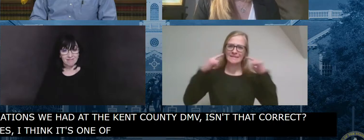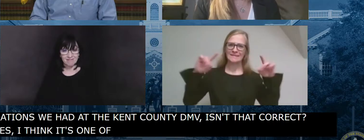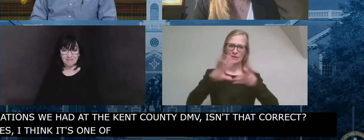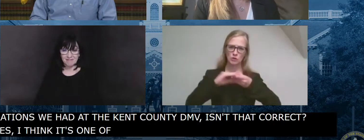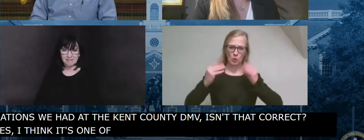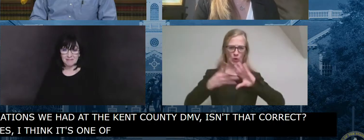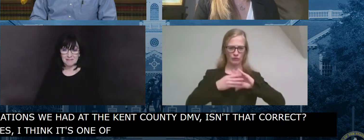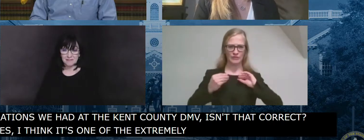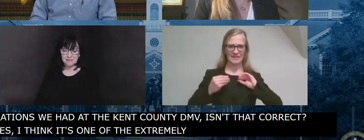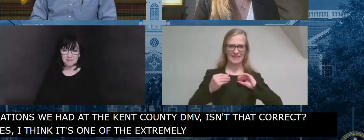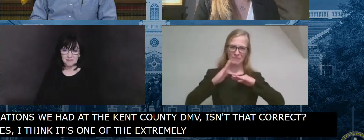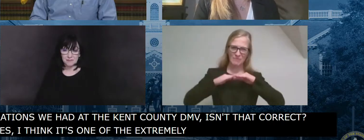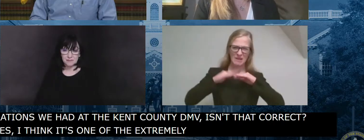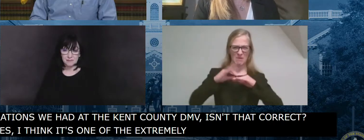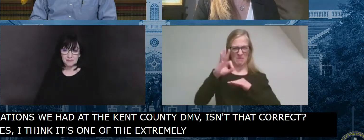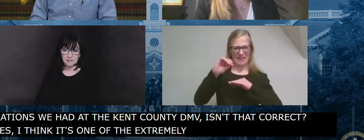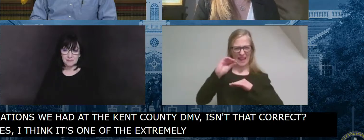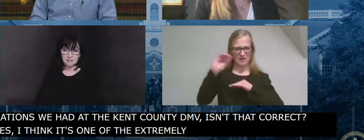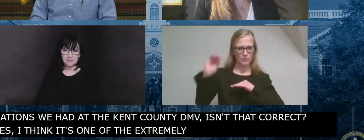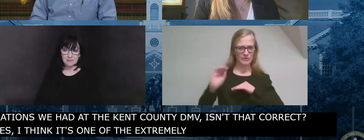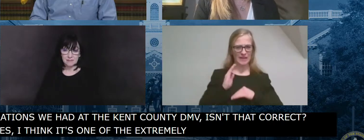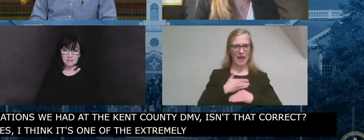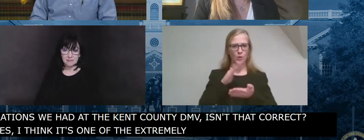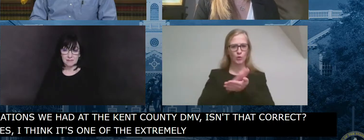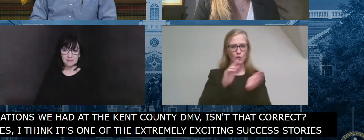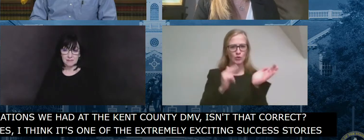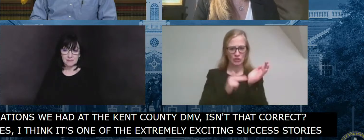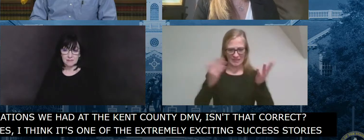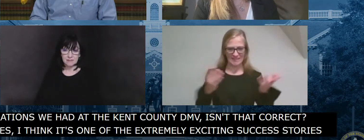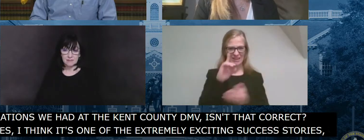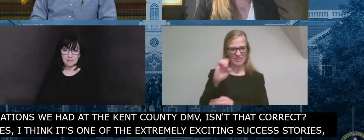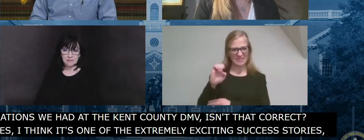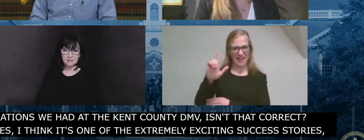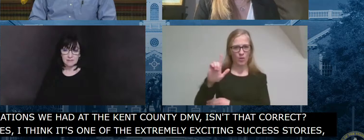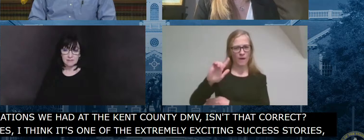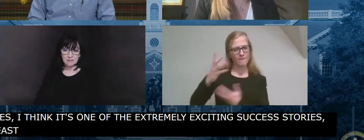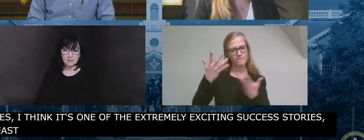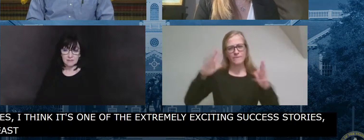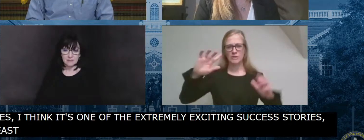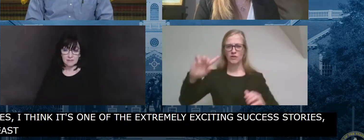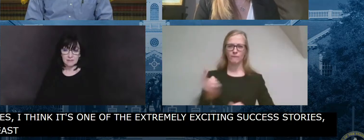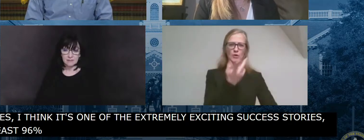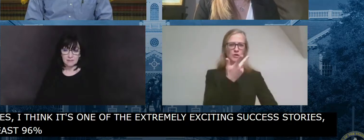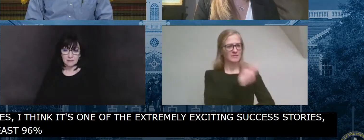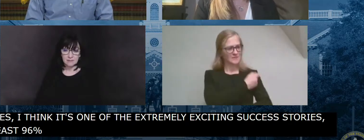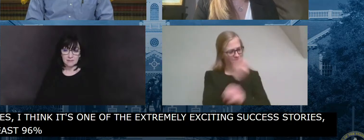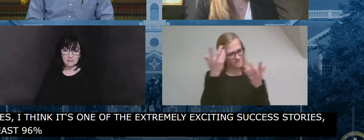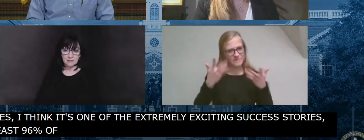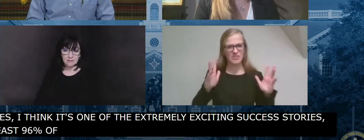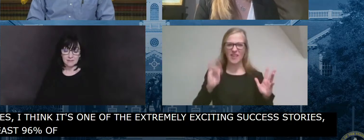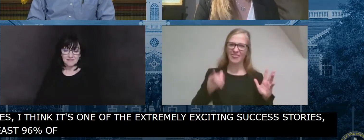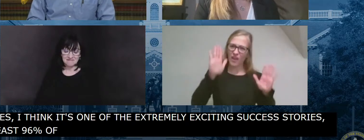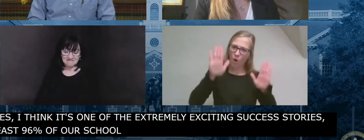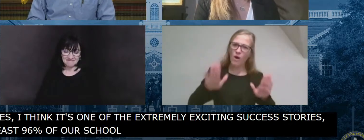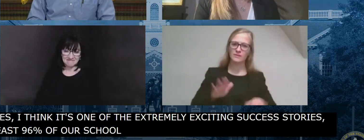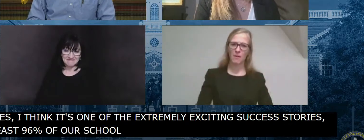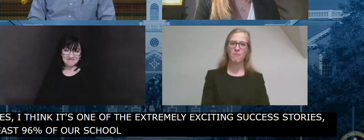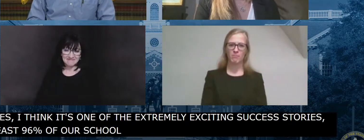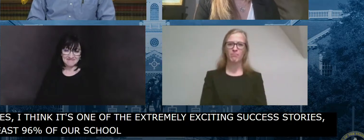least 90% now of our school nurses in the state of Delaware have gotten their first vaccine, which is pretty awesome.